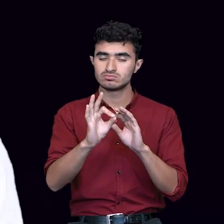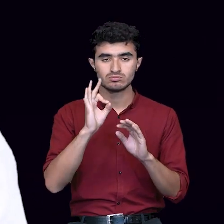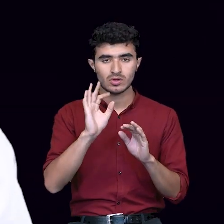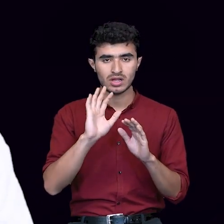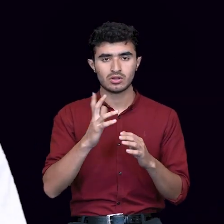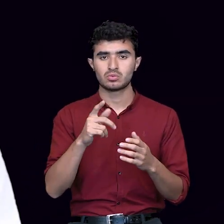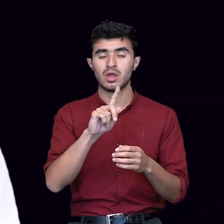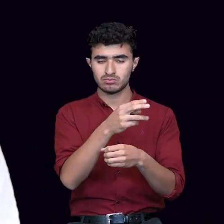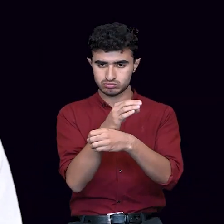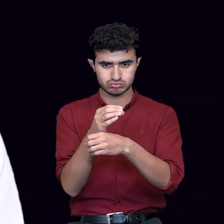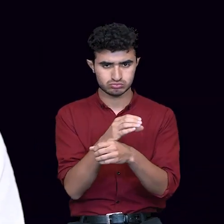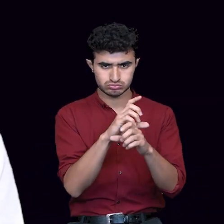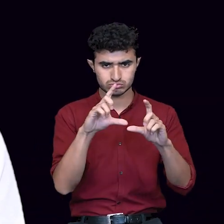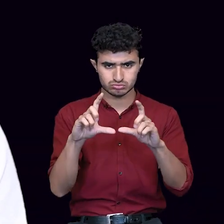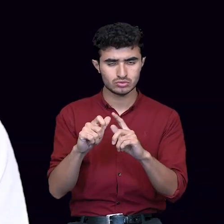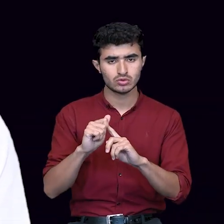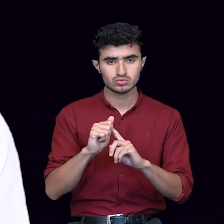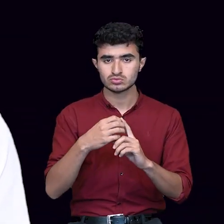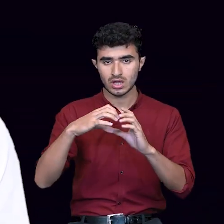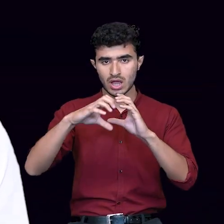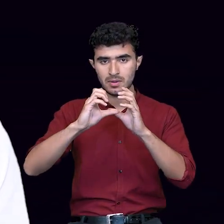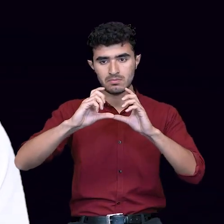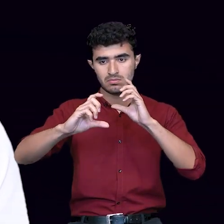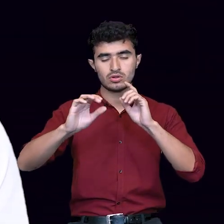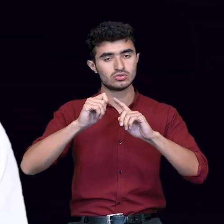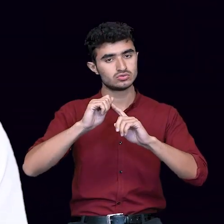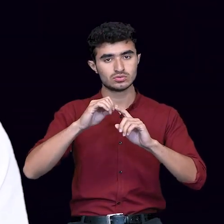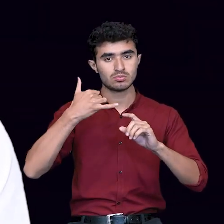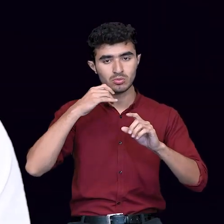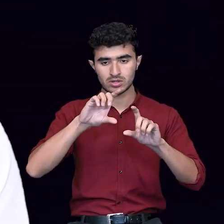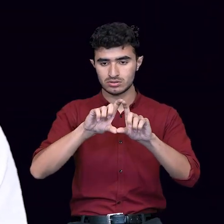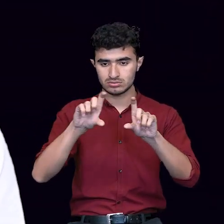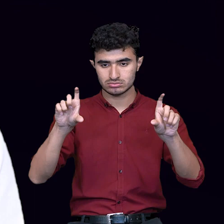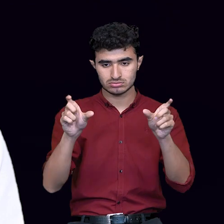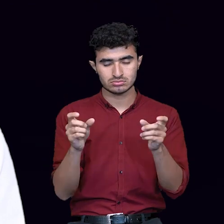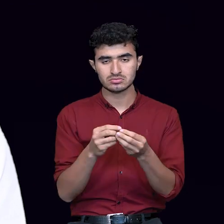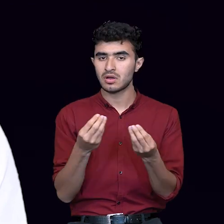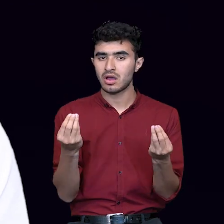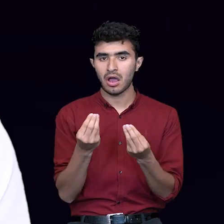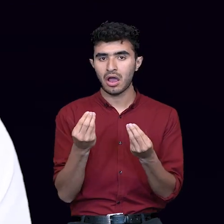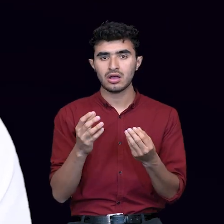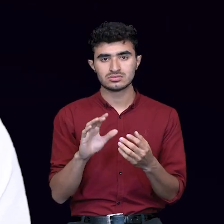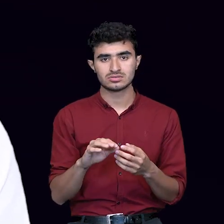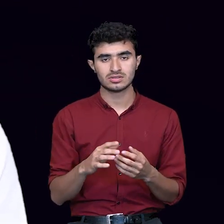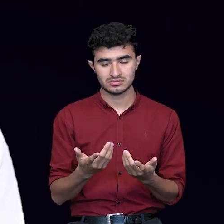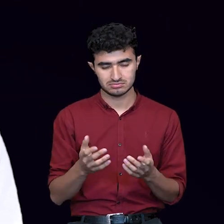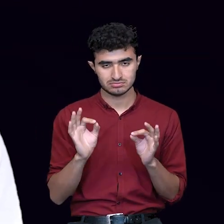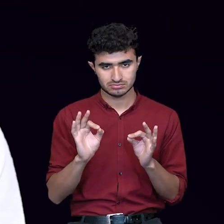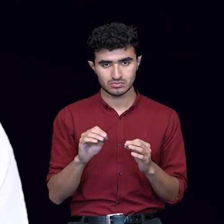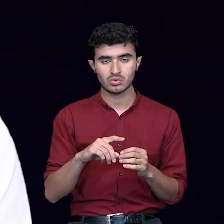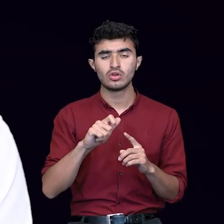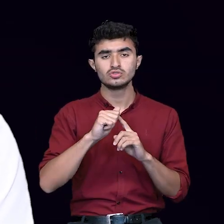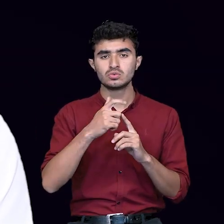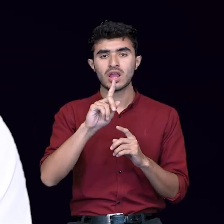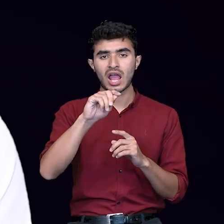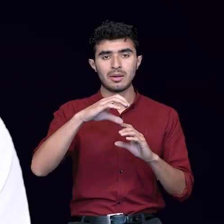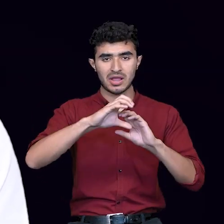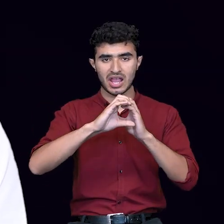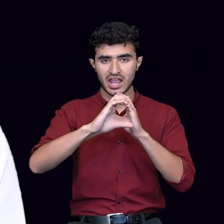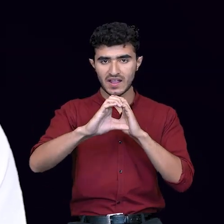hain. So use that to make something, use that to film something. Zaruri nahi hai aapko koi DSLR